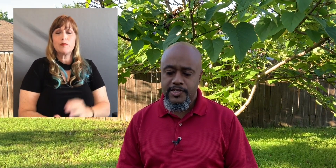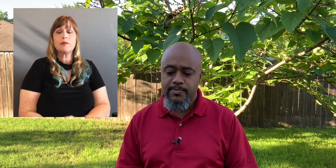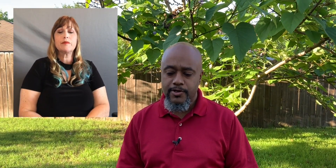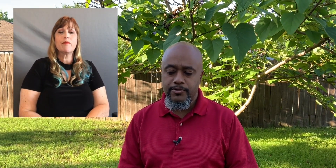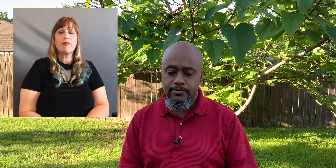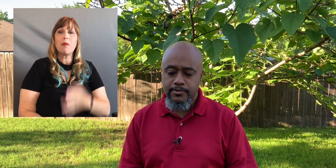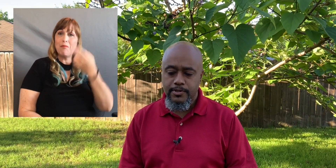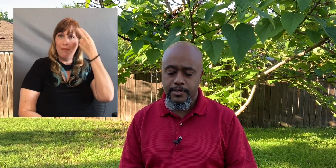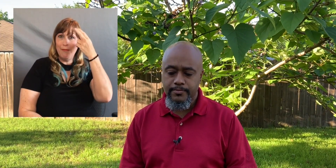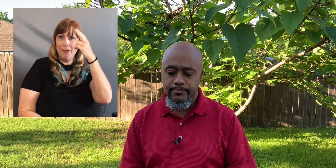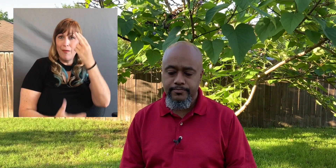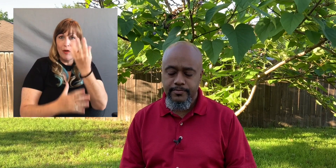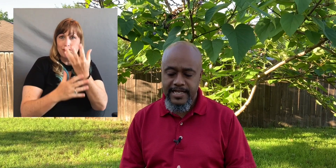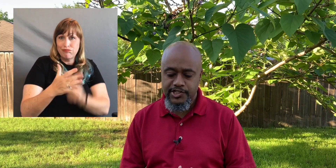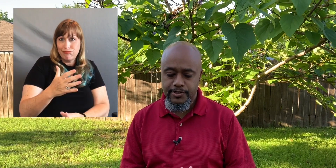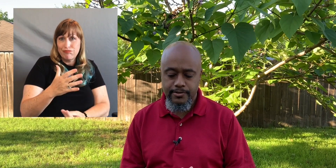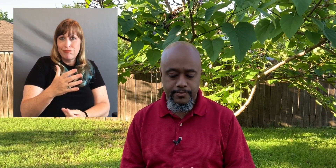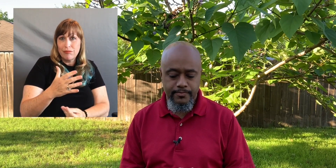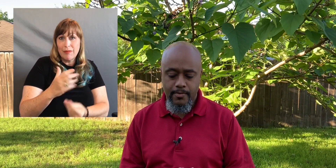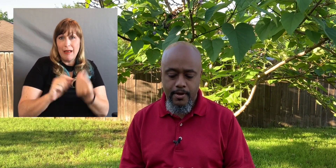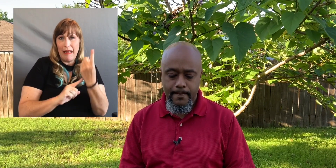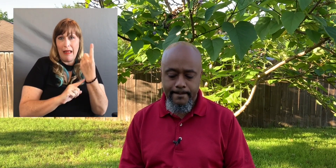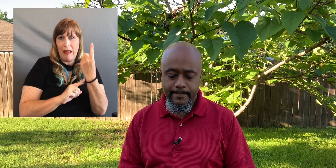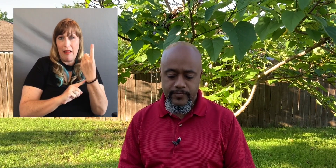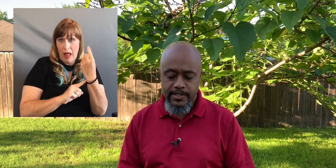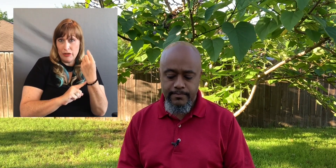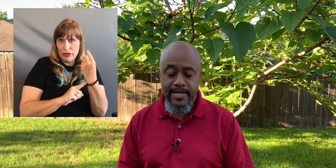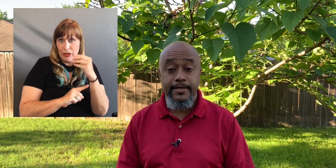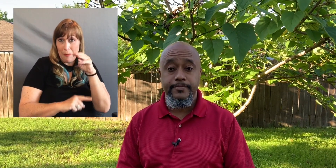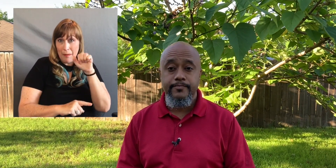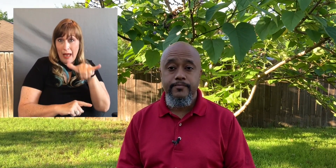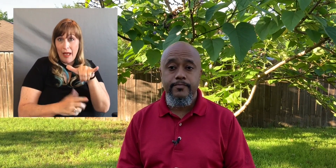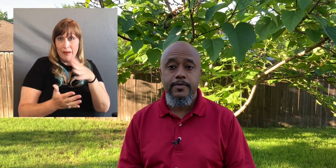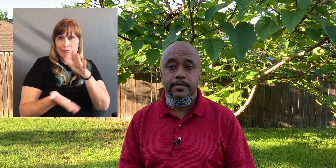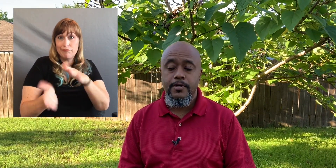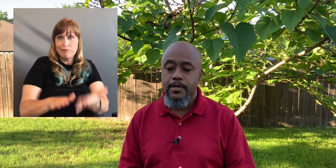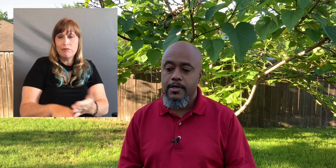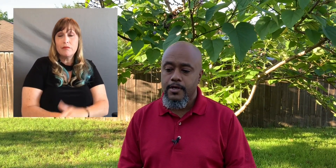I lost my uncle last year in May.